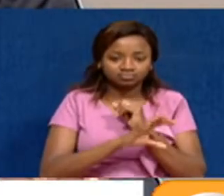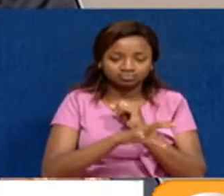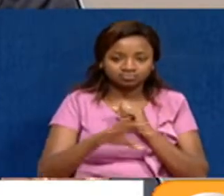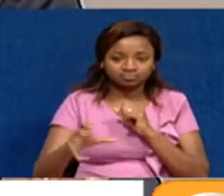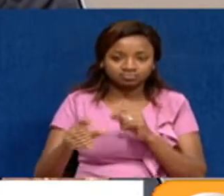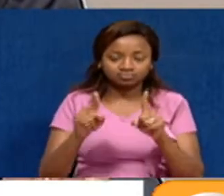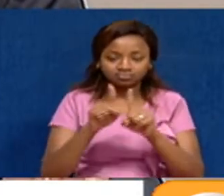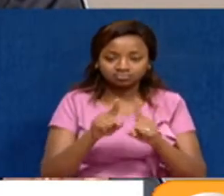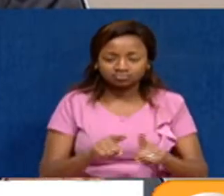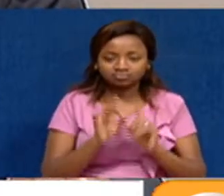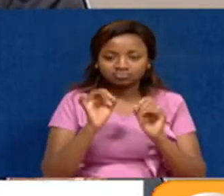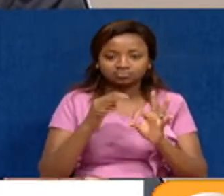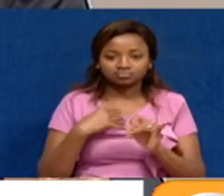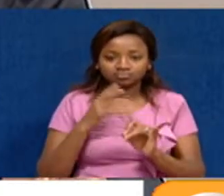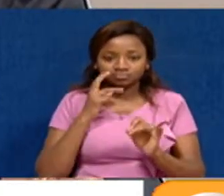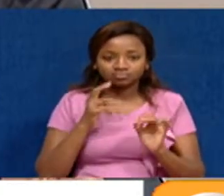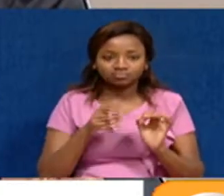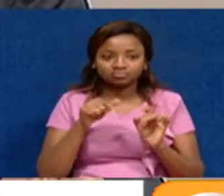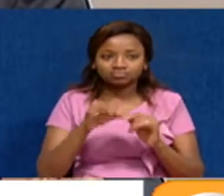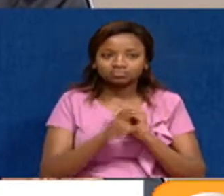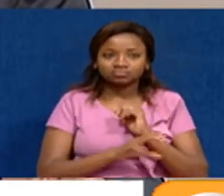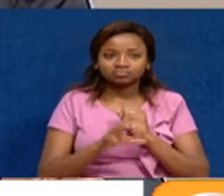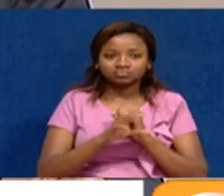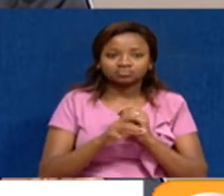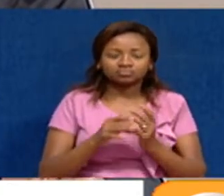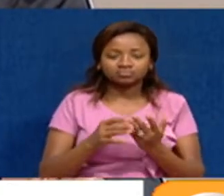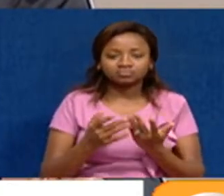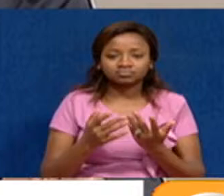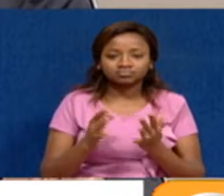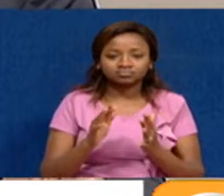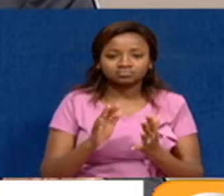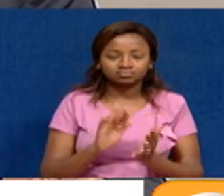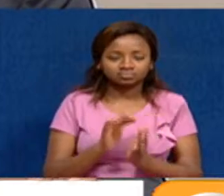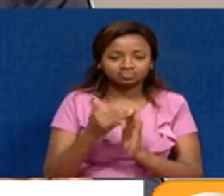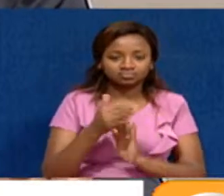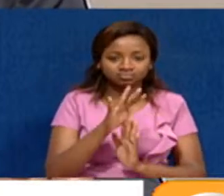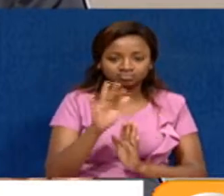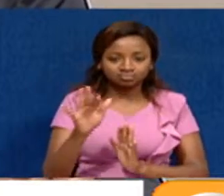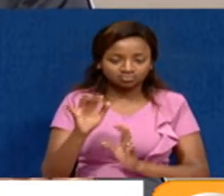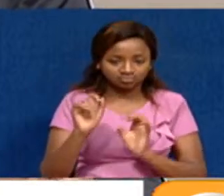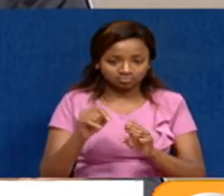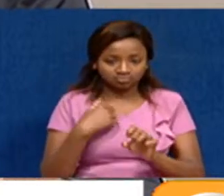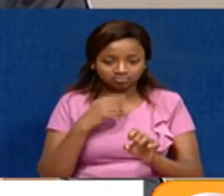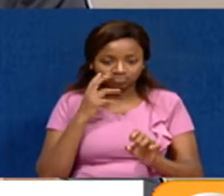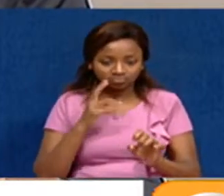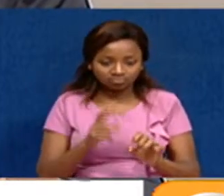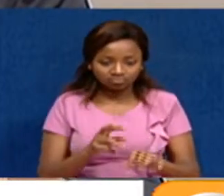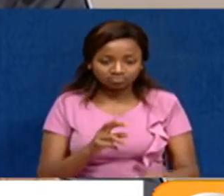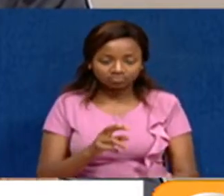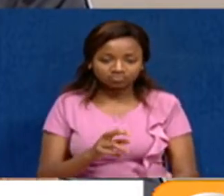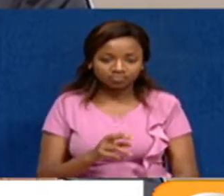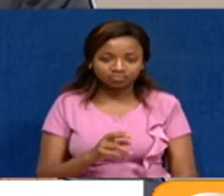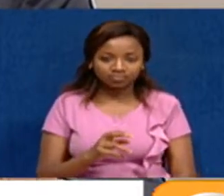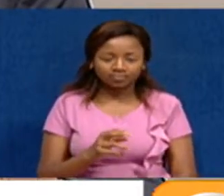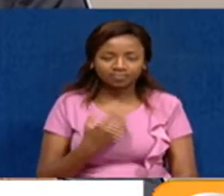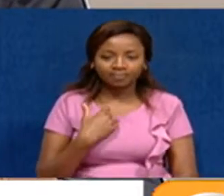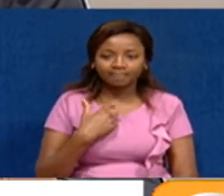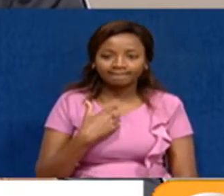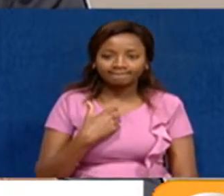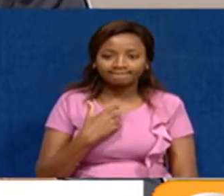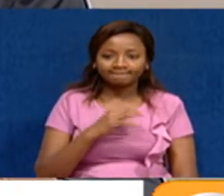demographic approach, look at the country. You have counties, or rather even province before, that they've never